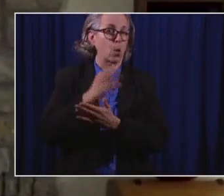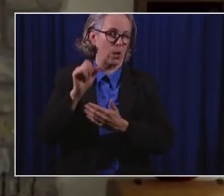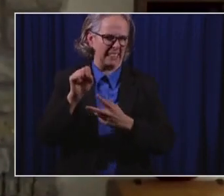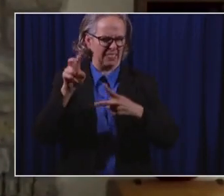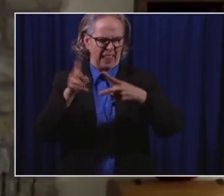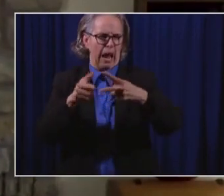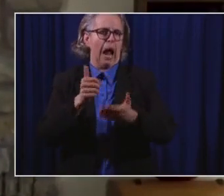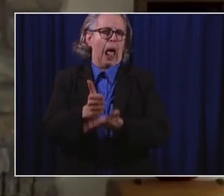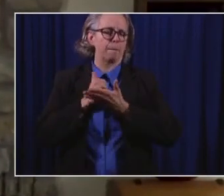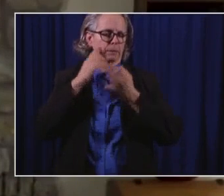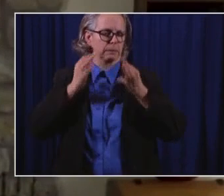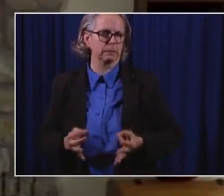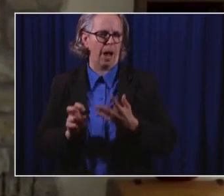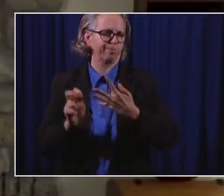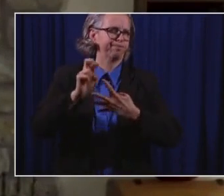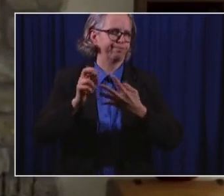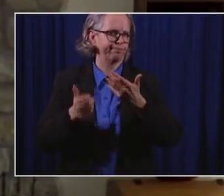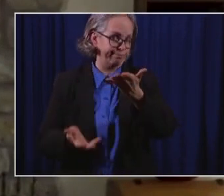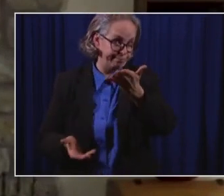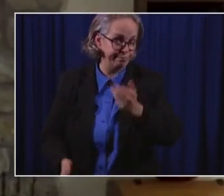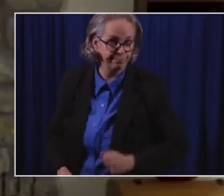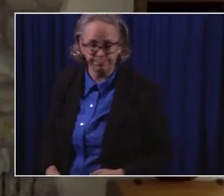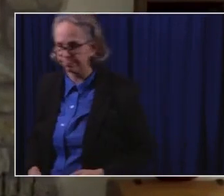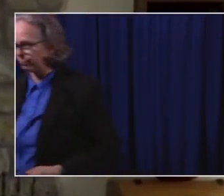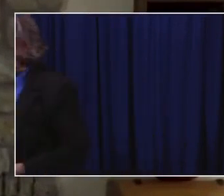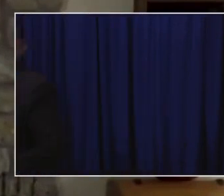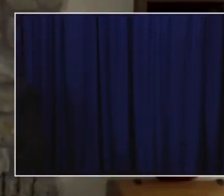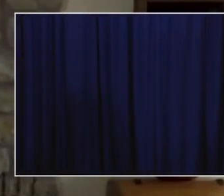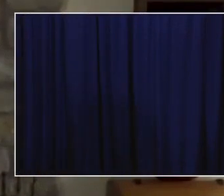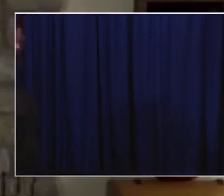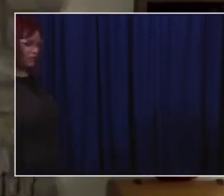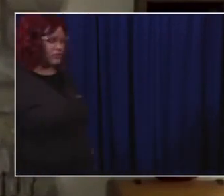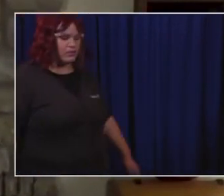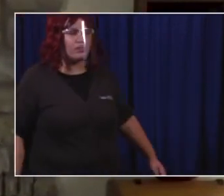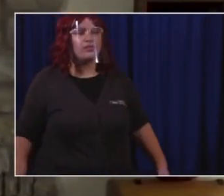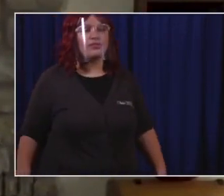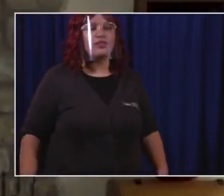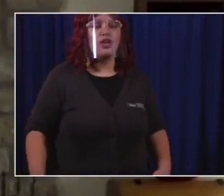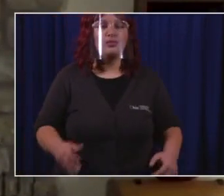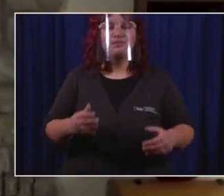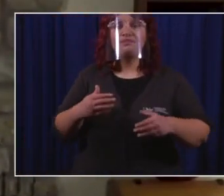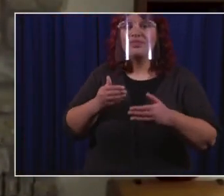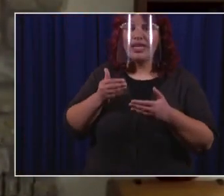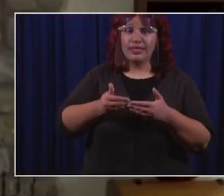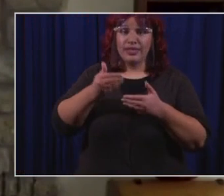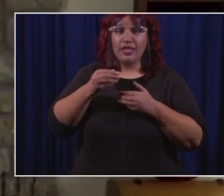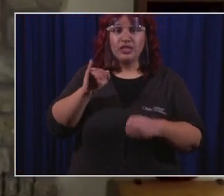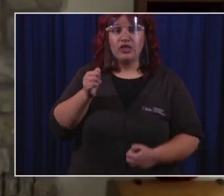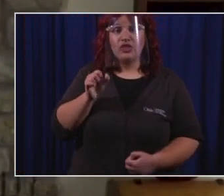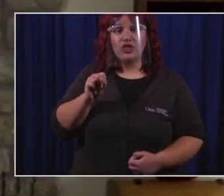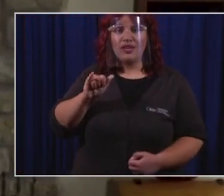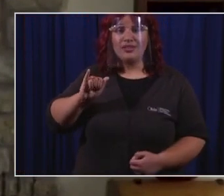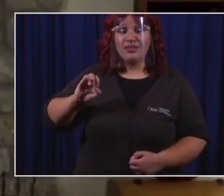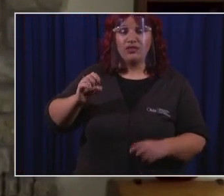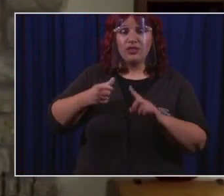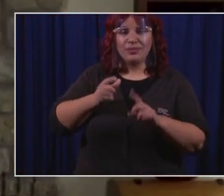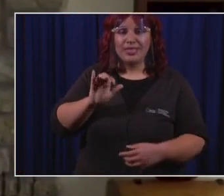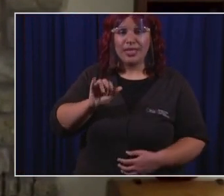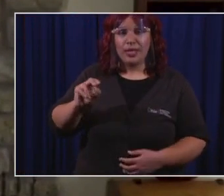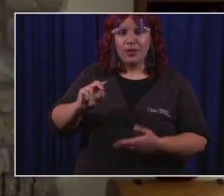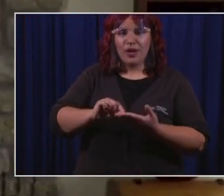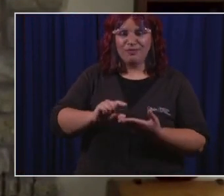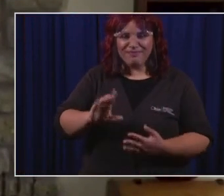Next question is from Jesse Balmert at the Cincinnati Enquirer. Hey, Jesse. Hello, Governor. Hello. My question